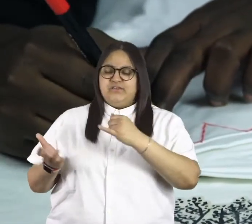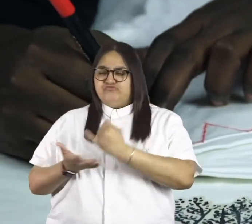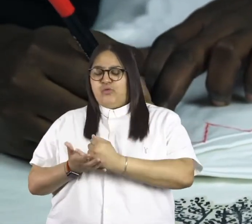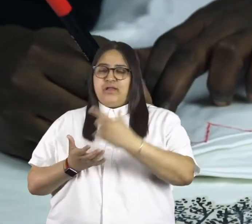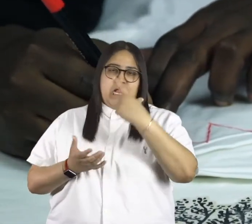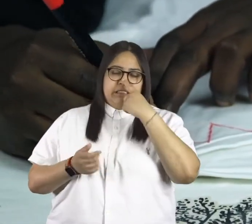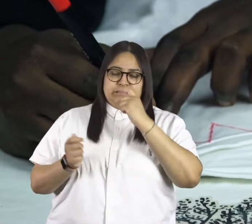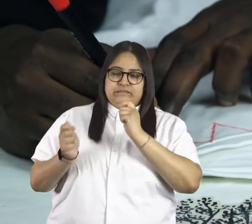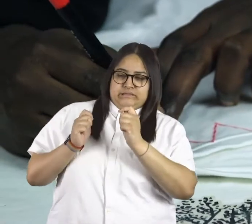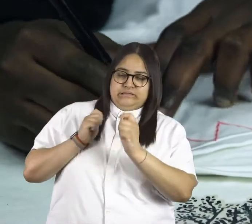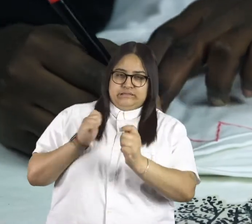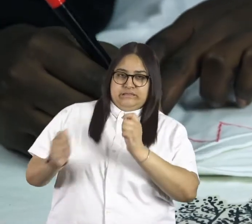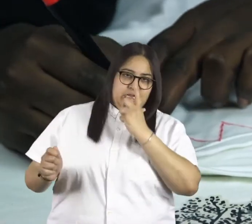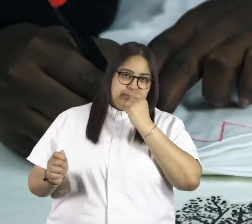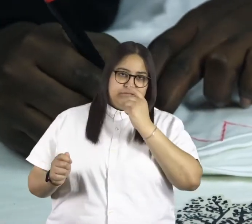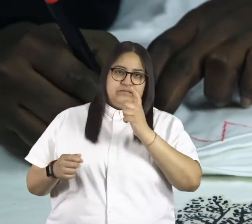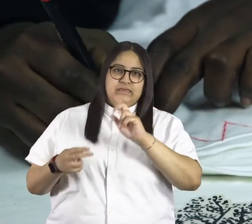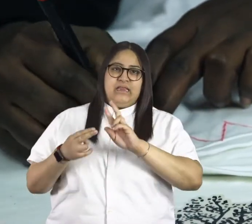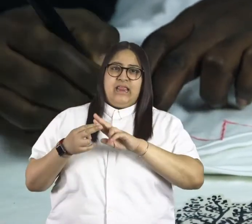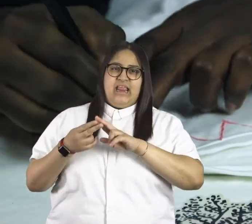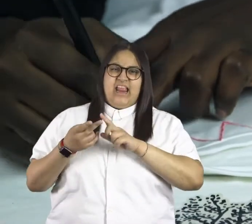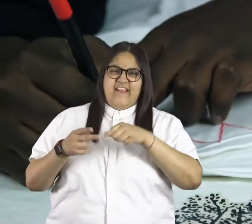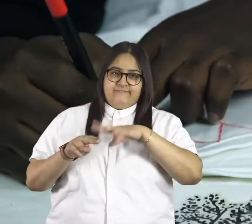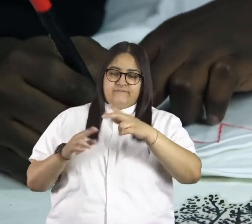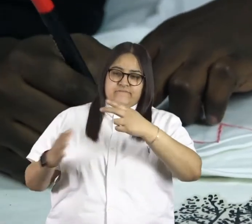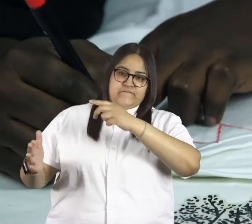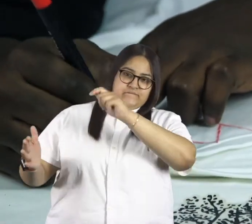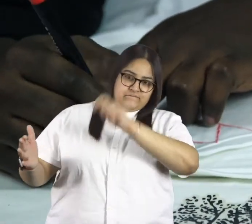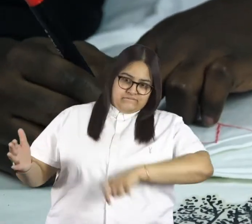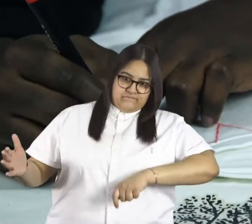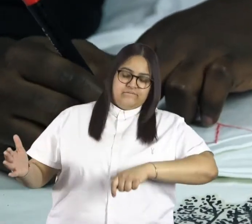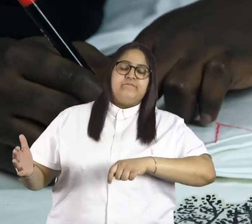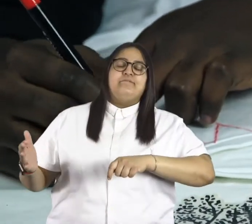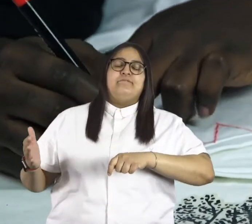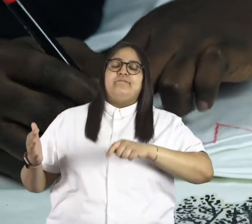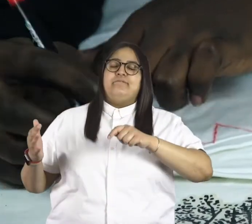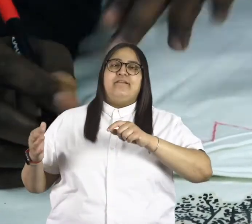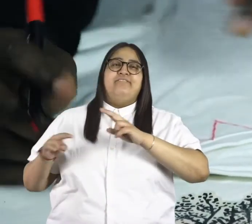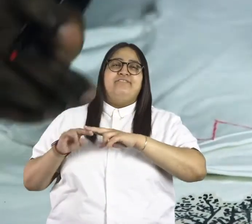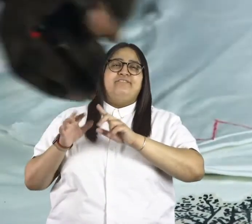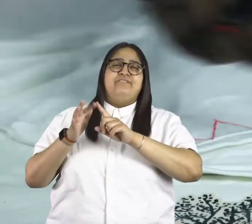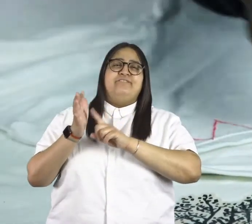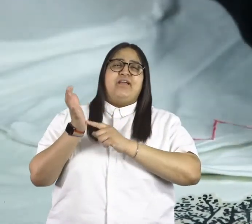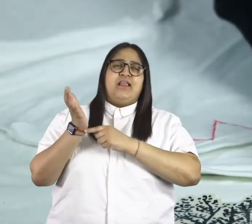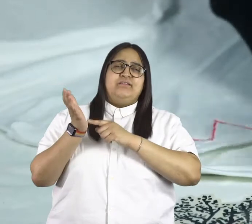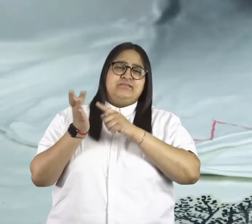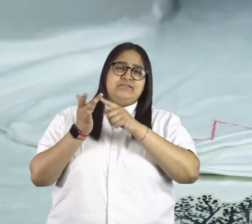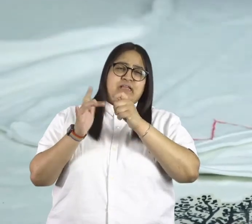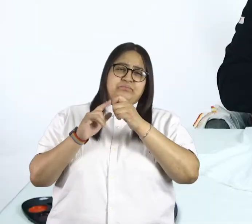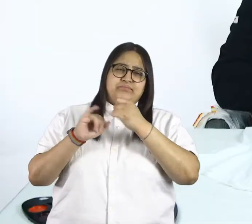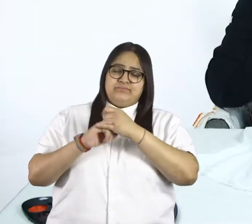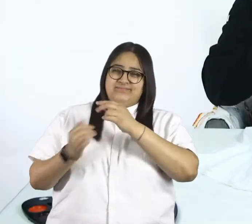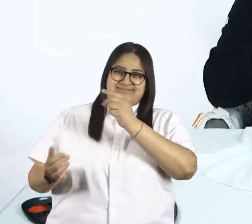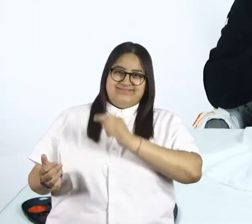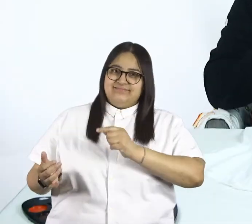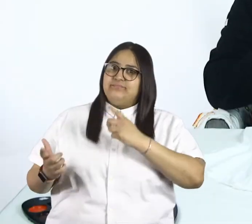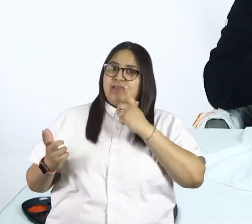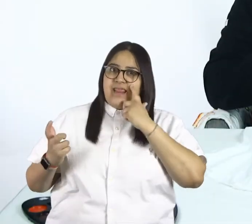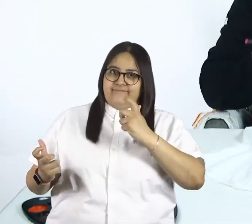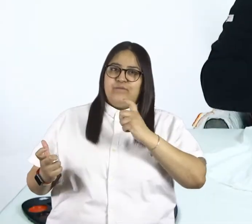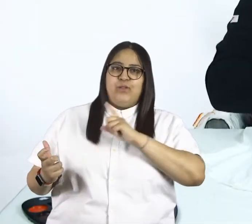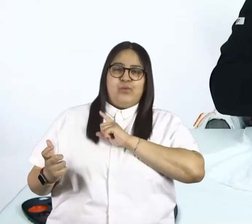major errors that I can't undo because it's felt tip. This isn't pencil, this isn't something you